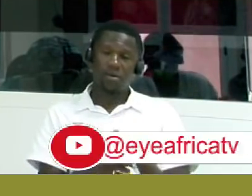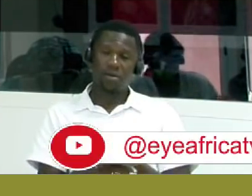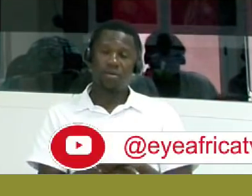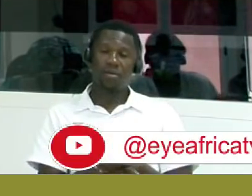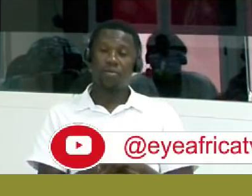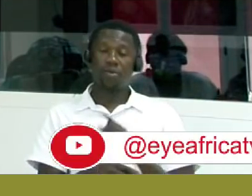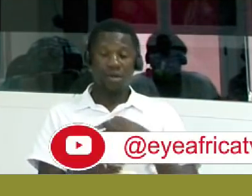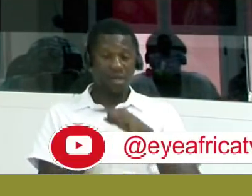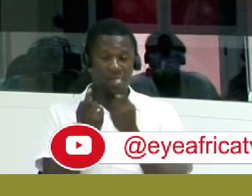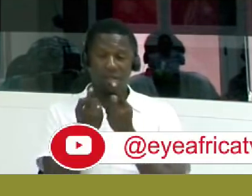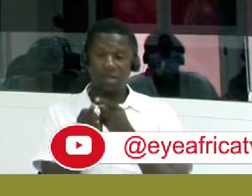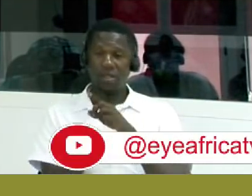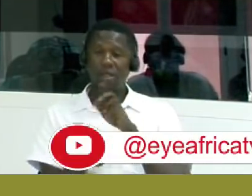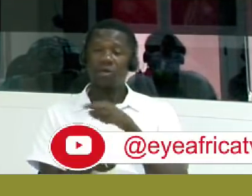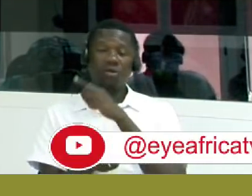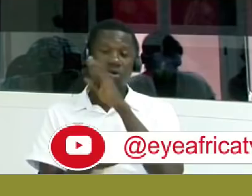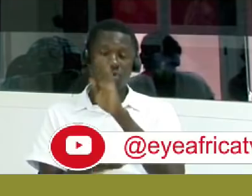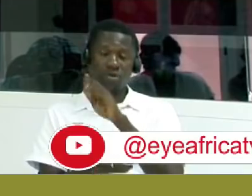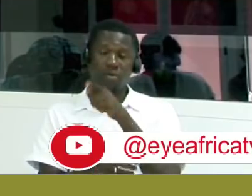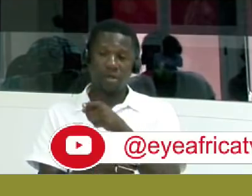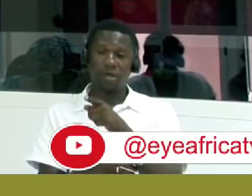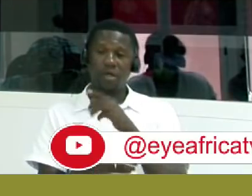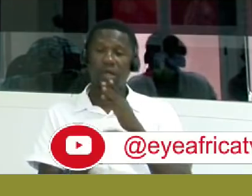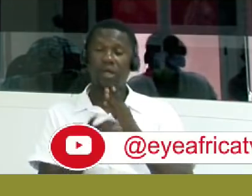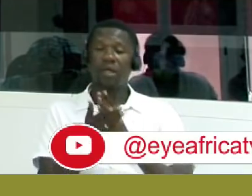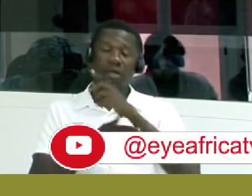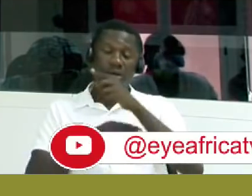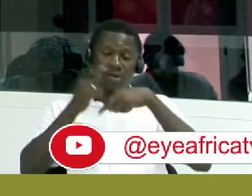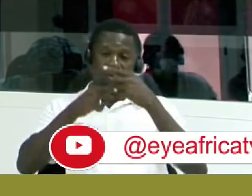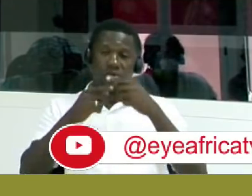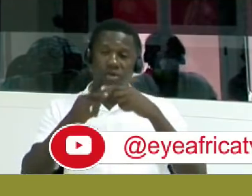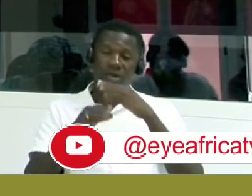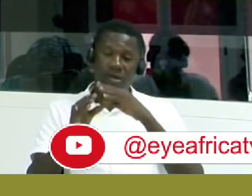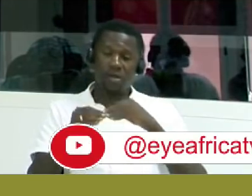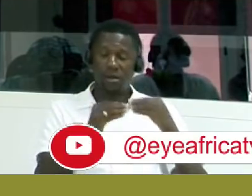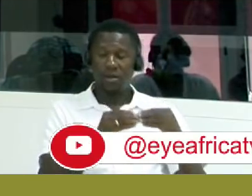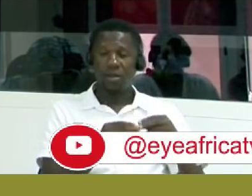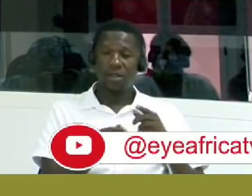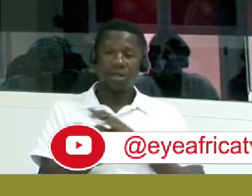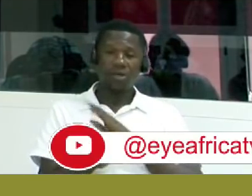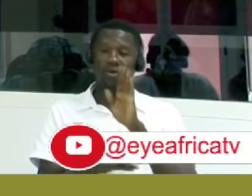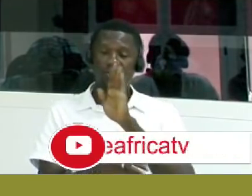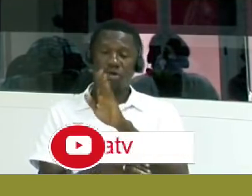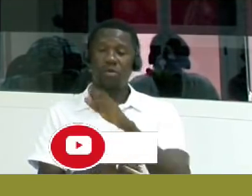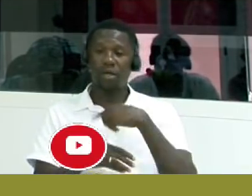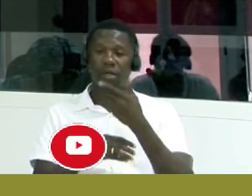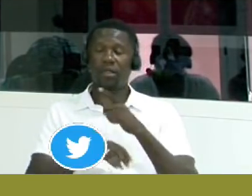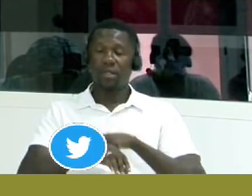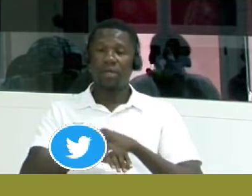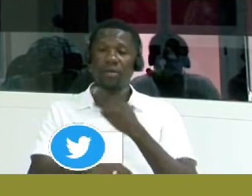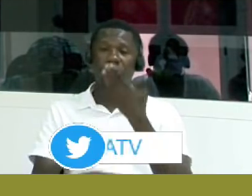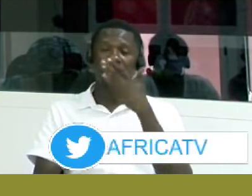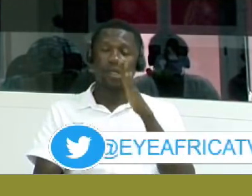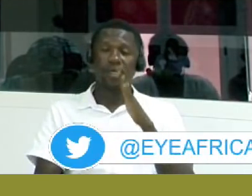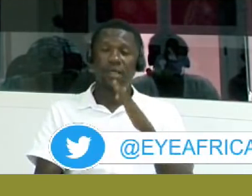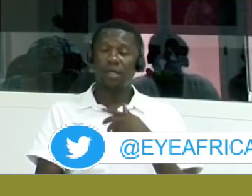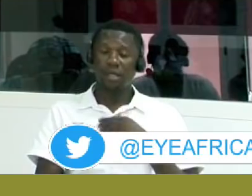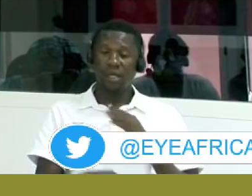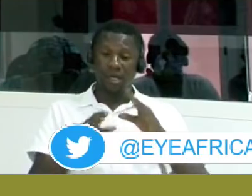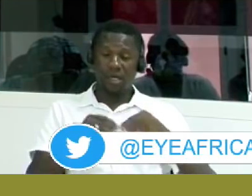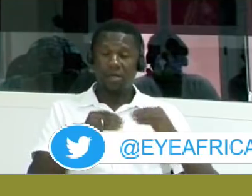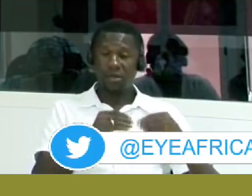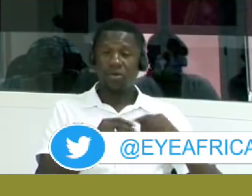stop there. They continued their actions. They did not stop at 10 a.m. Their actions continued well into the